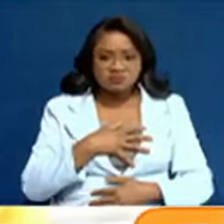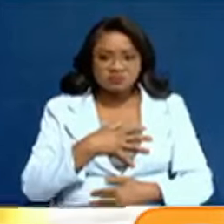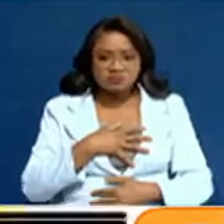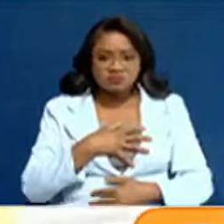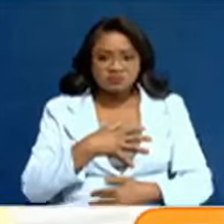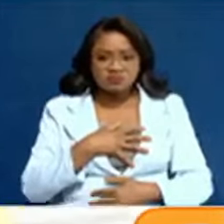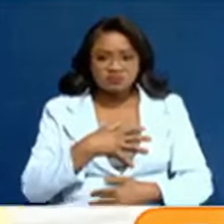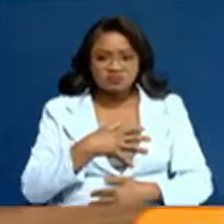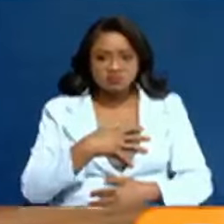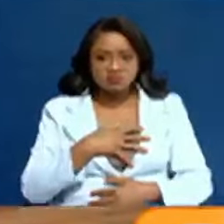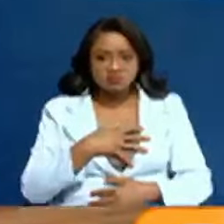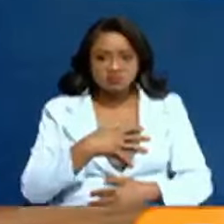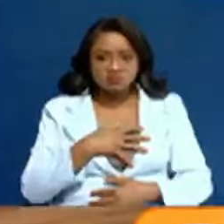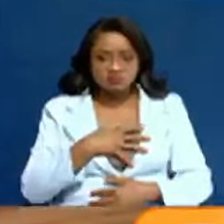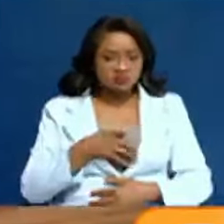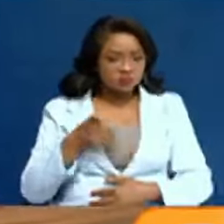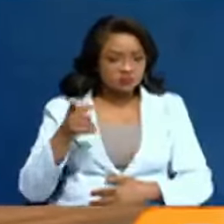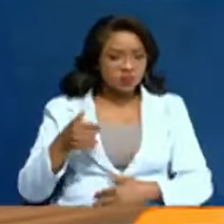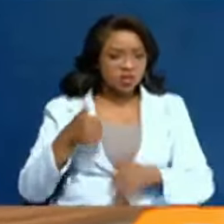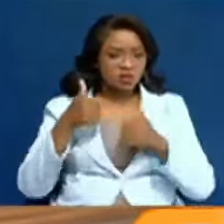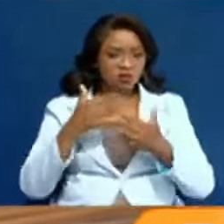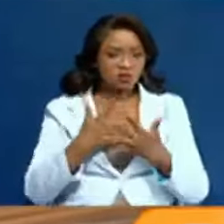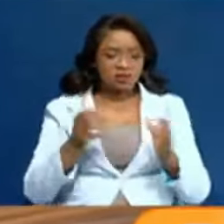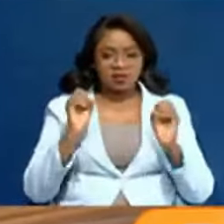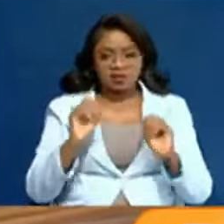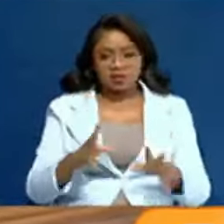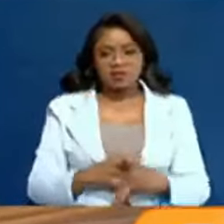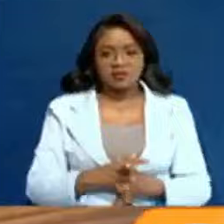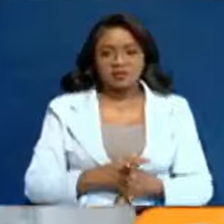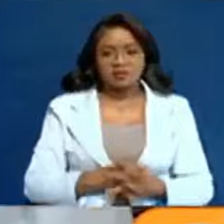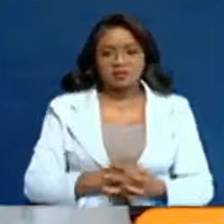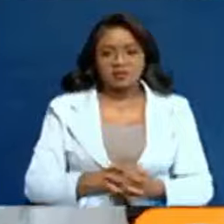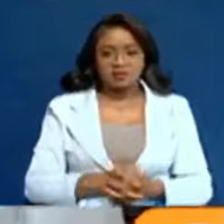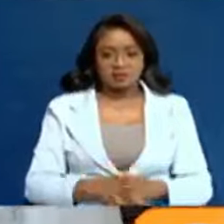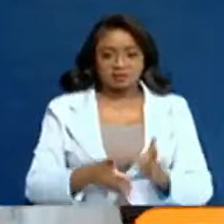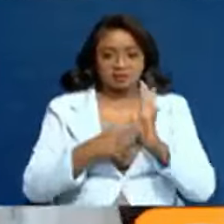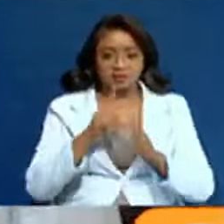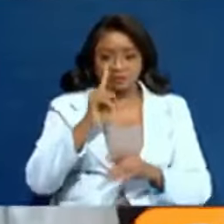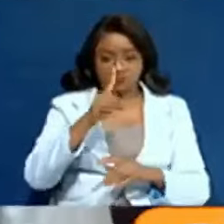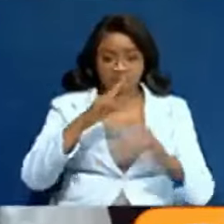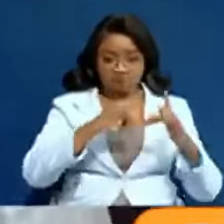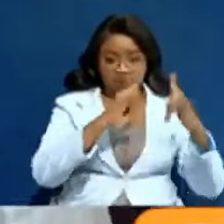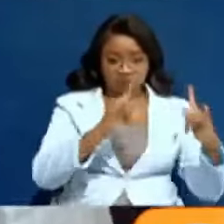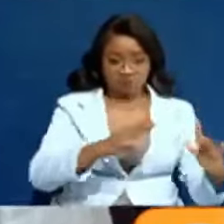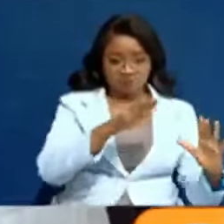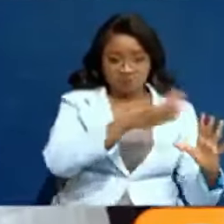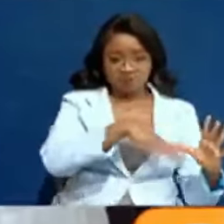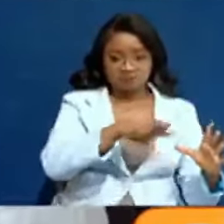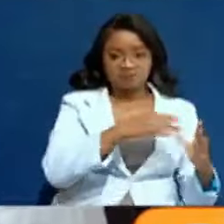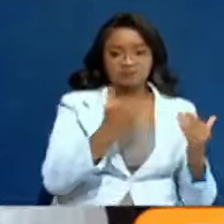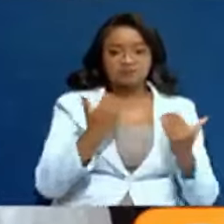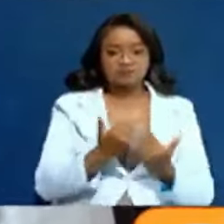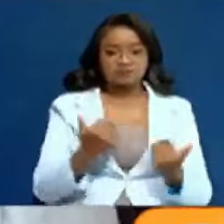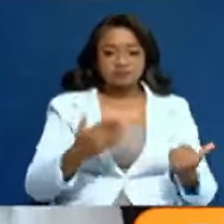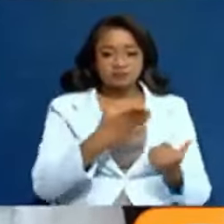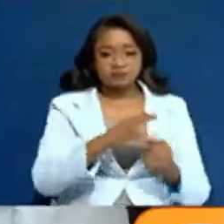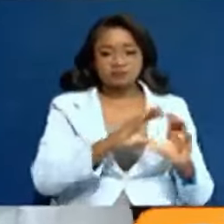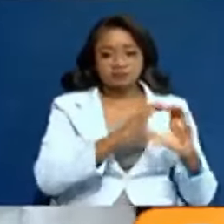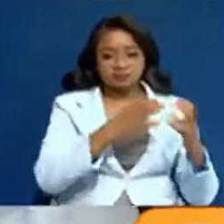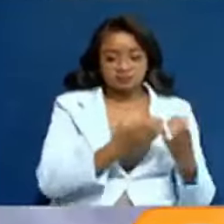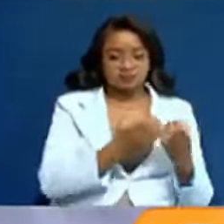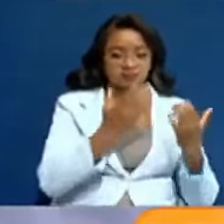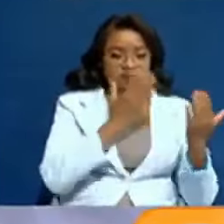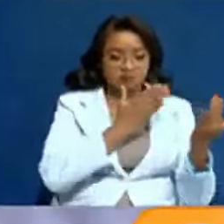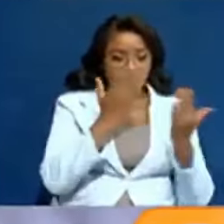si msuri sana. In one of the makeshift tents, some children are engaging in